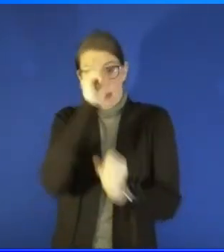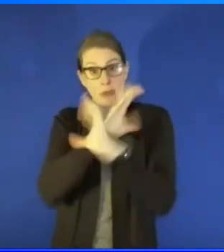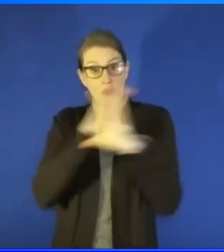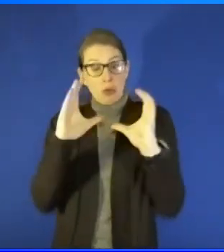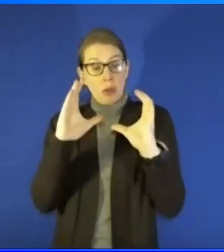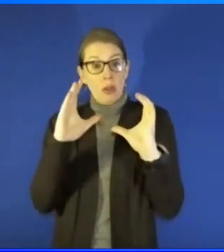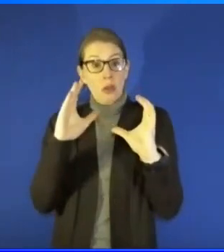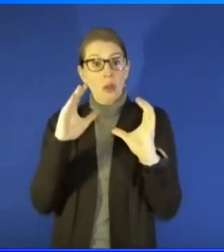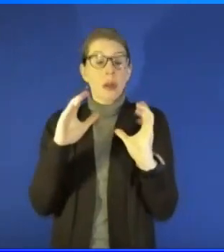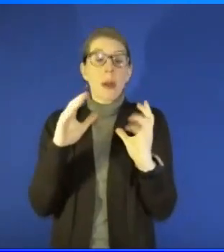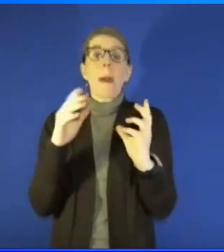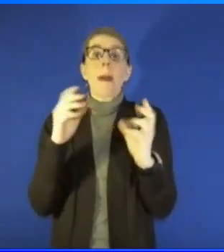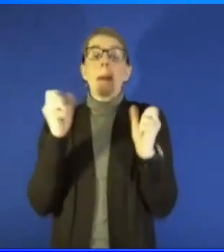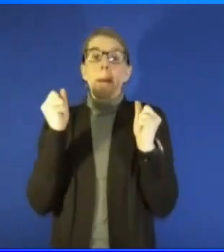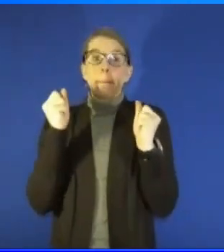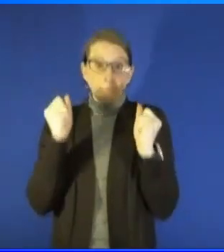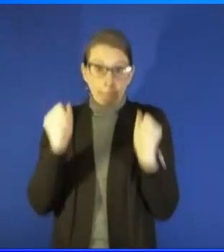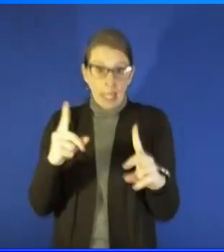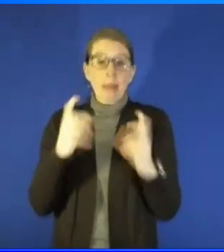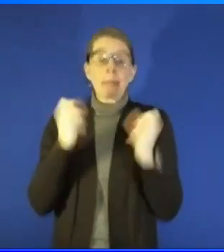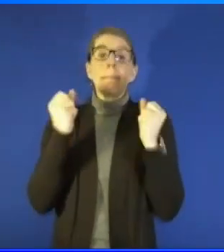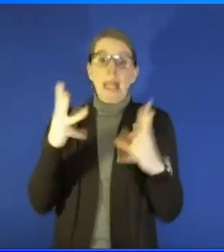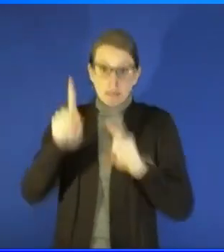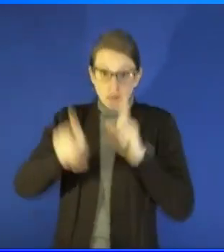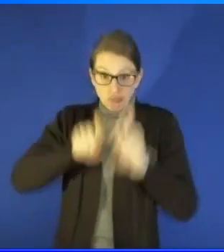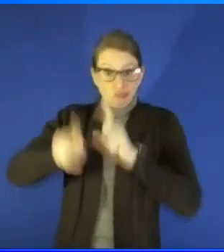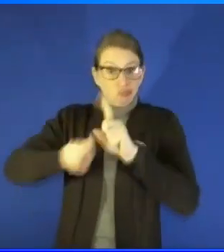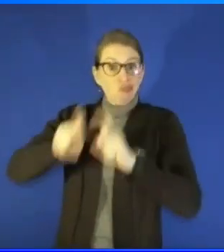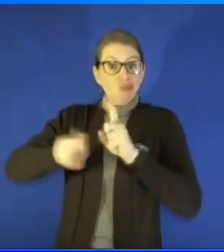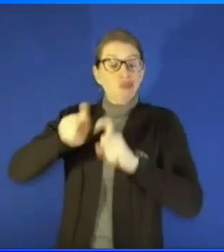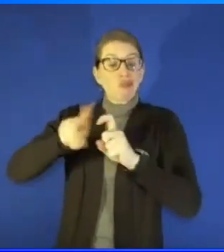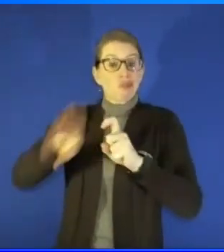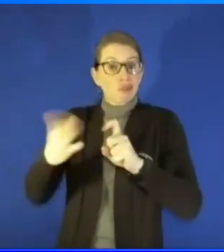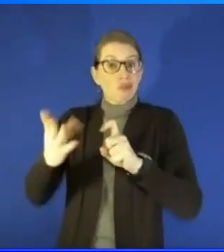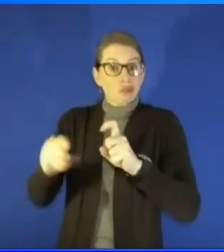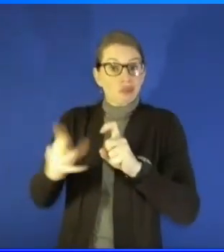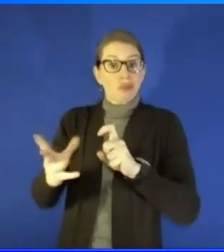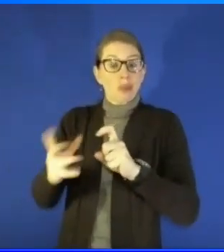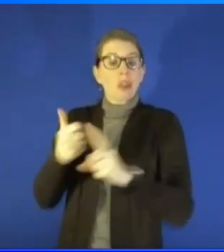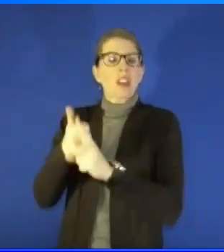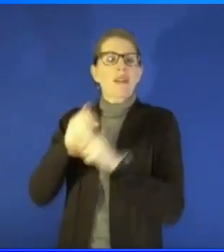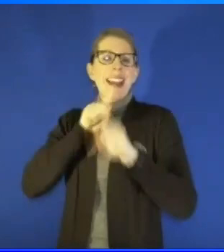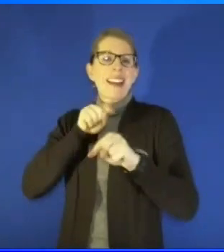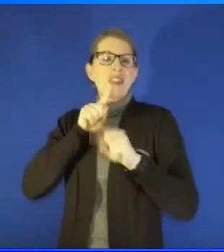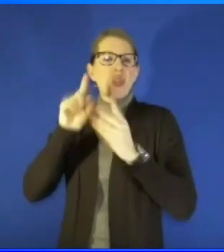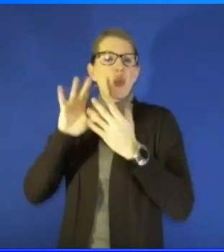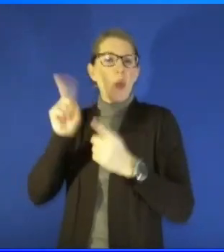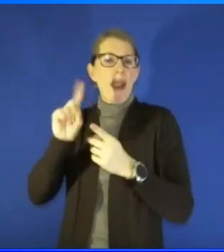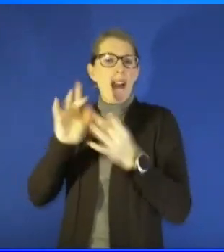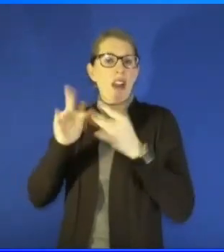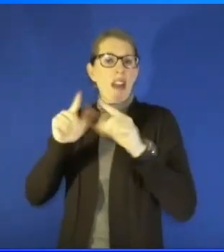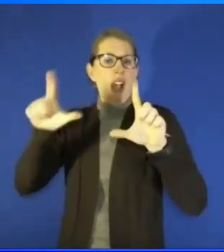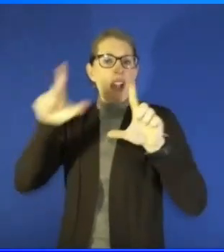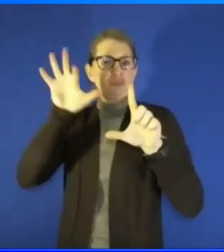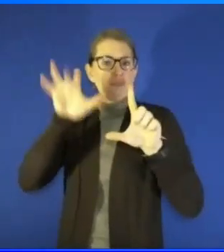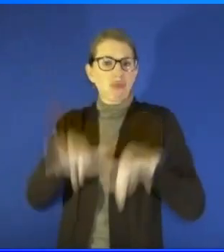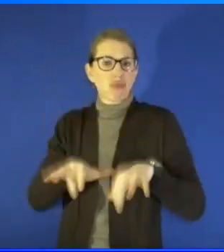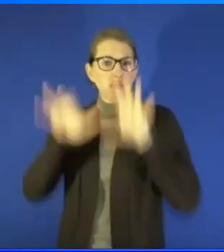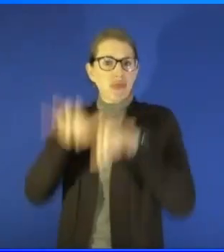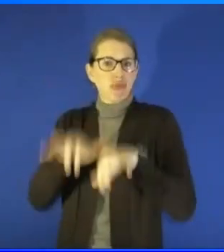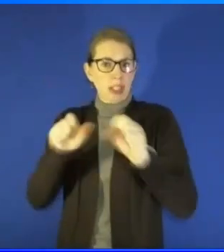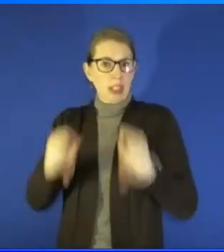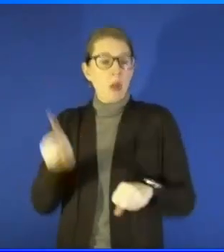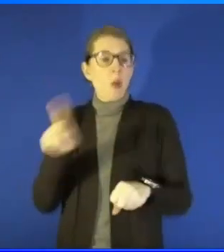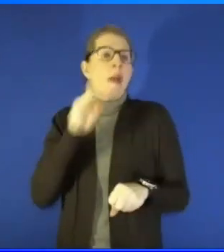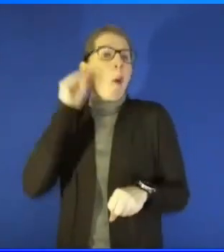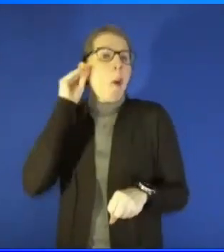amount of questionnaires that we're going to give you that you can perform online. So a lot of these can be performed in the home setting after you've